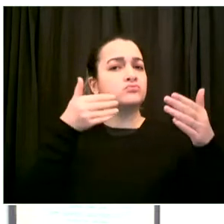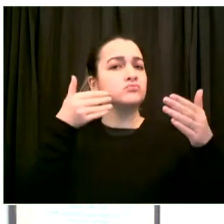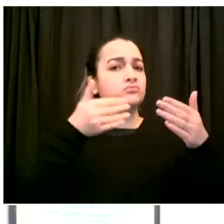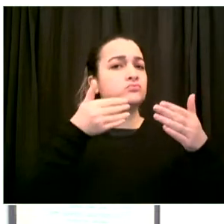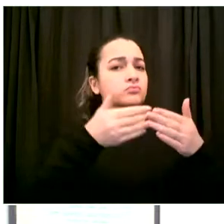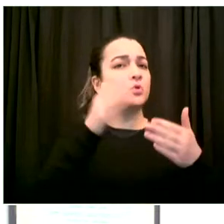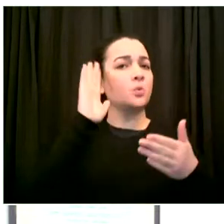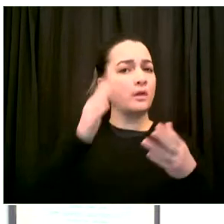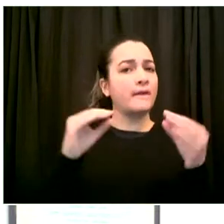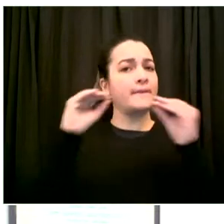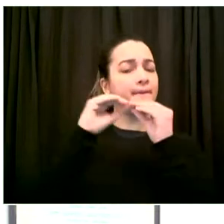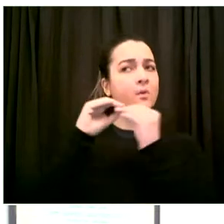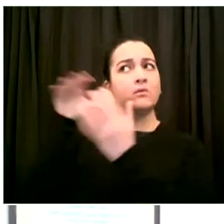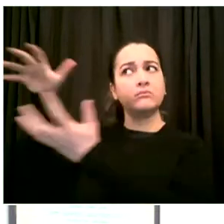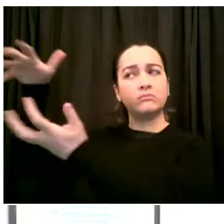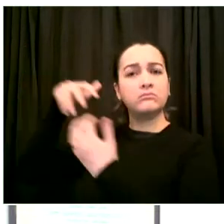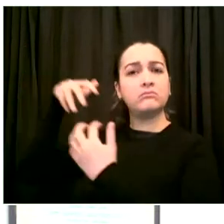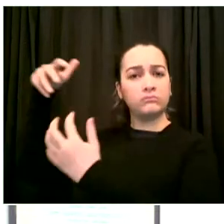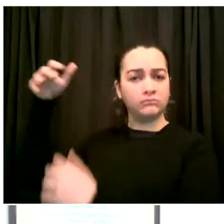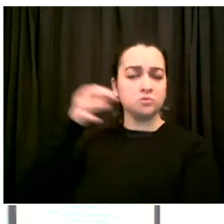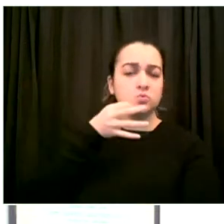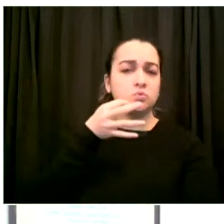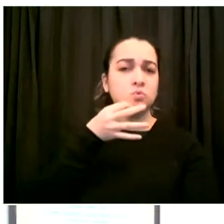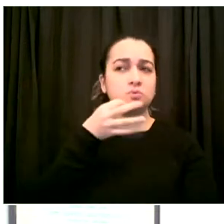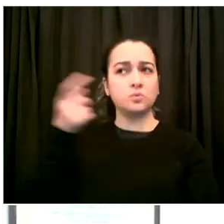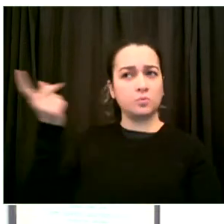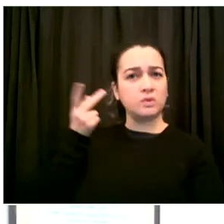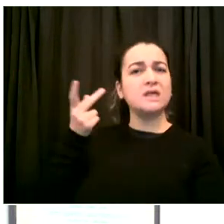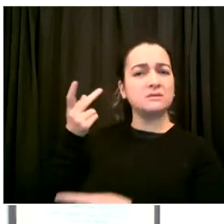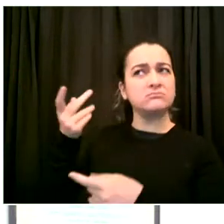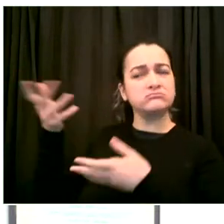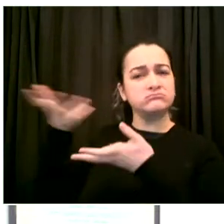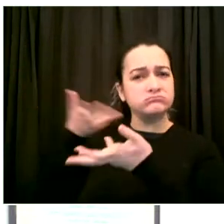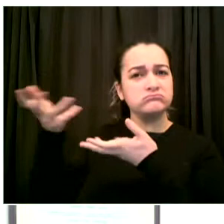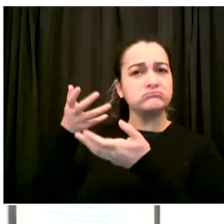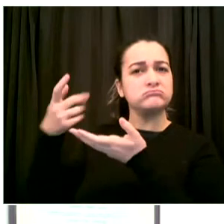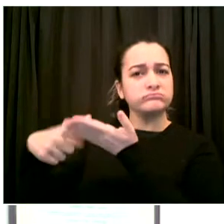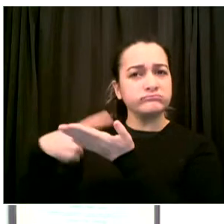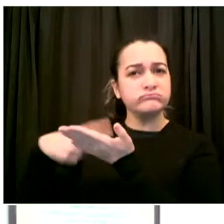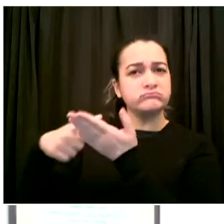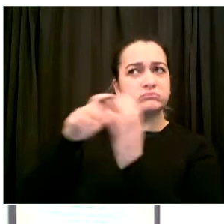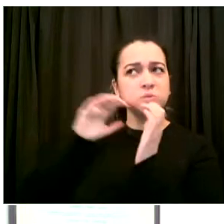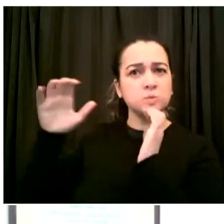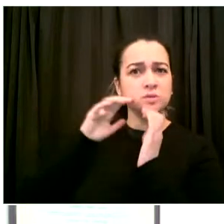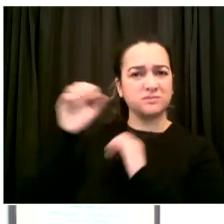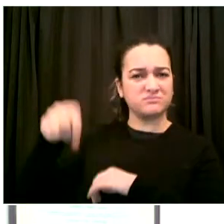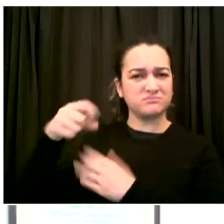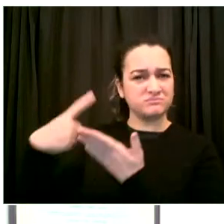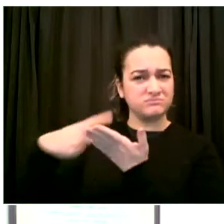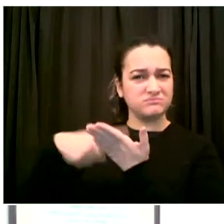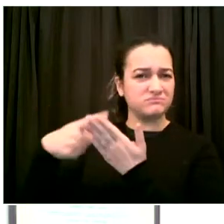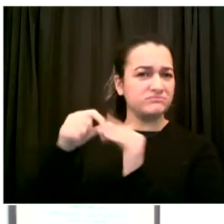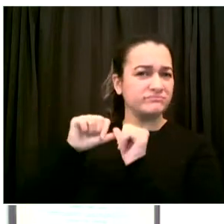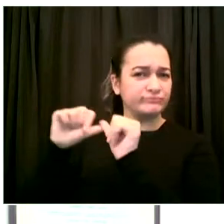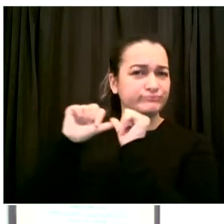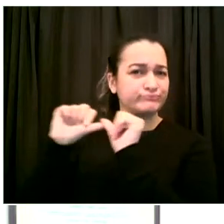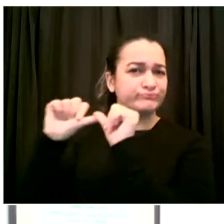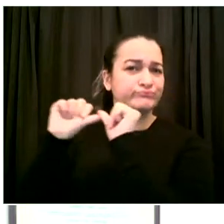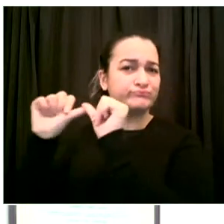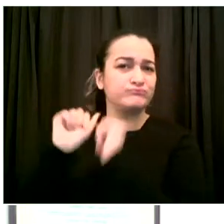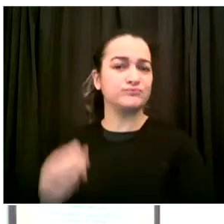do occur over today and tomorrow. But thus far, our conversations indicate that they're planning to proceed